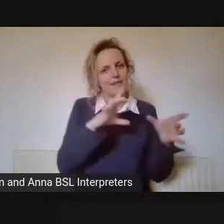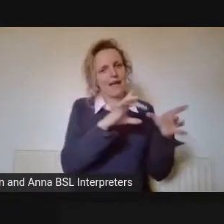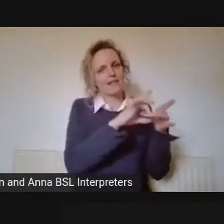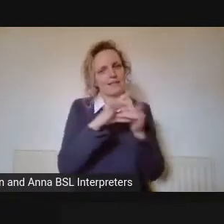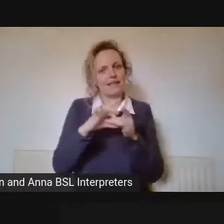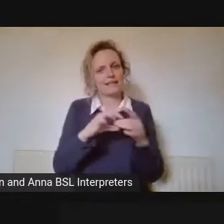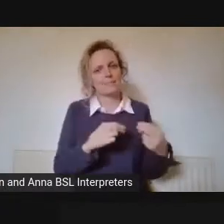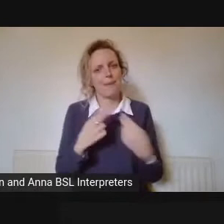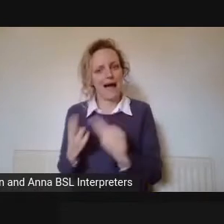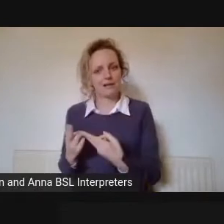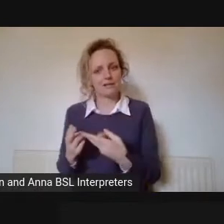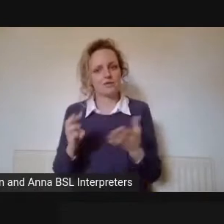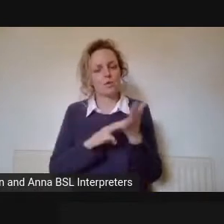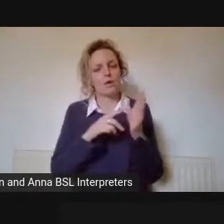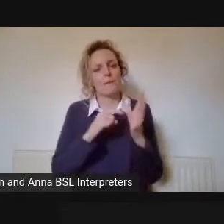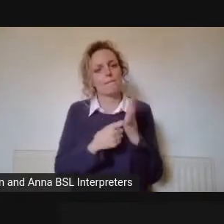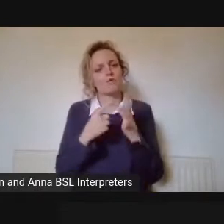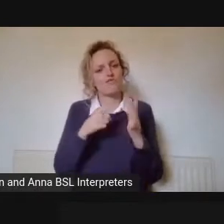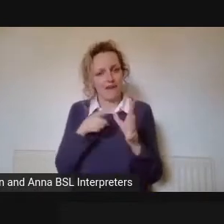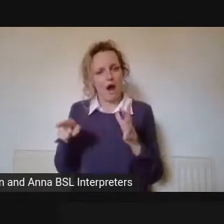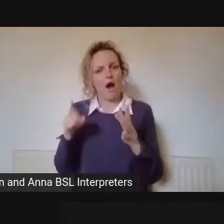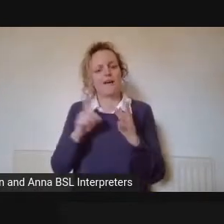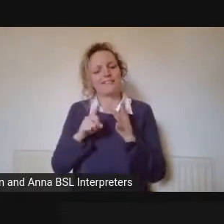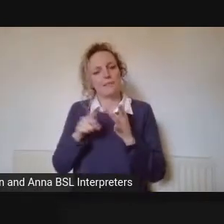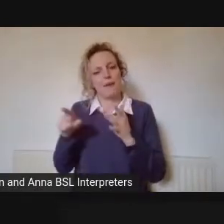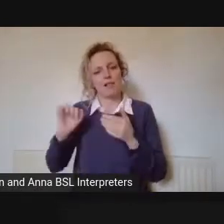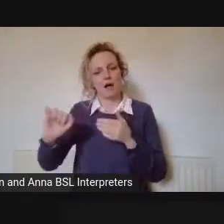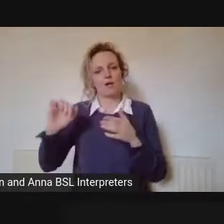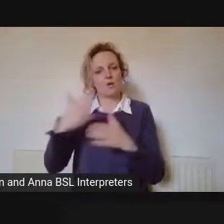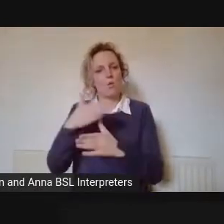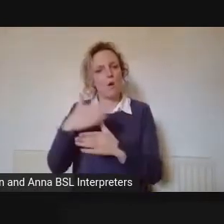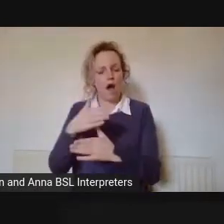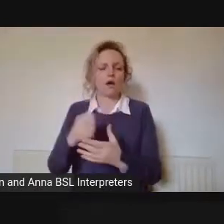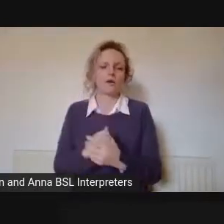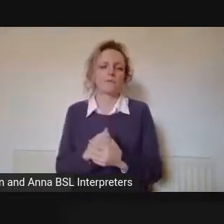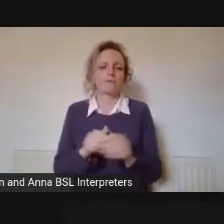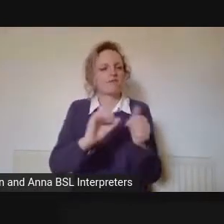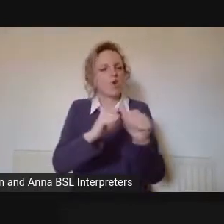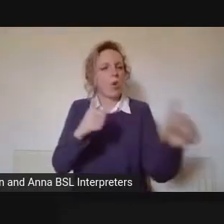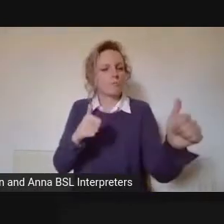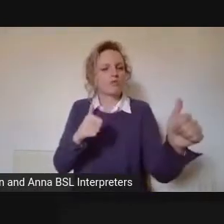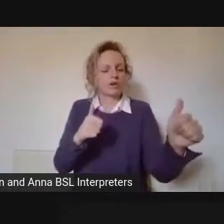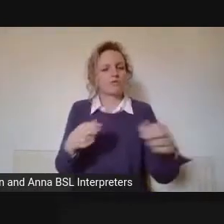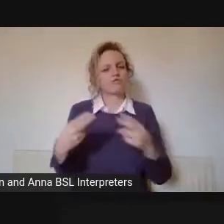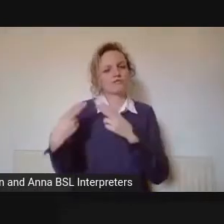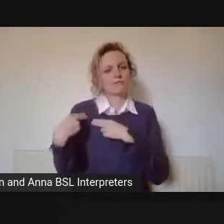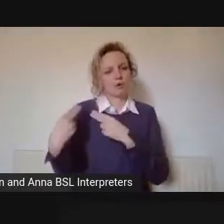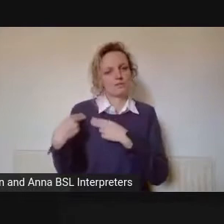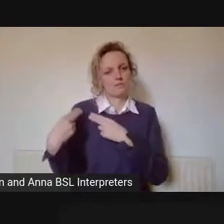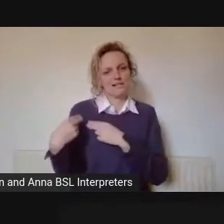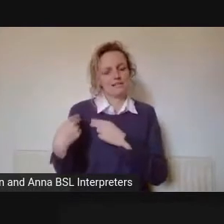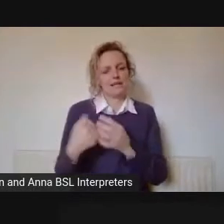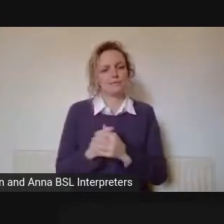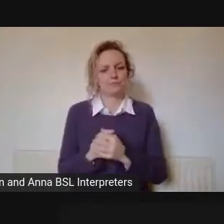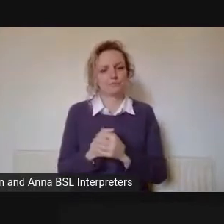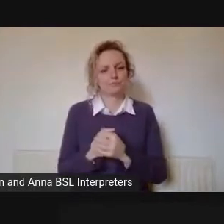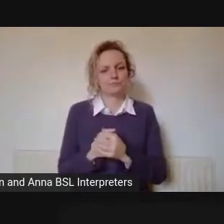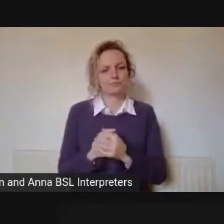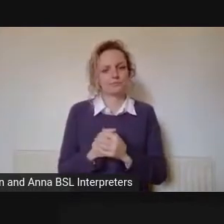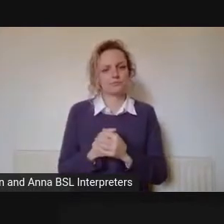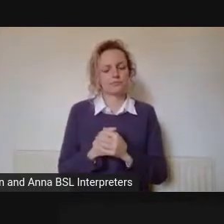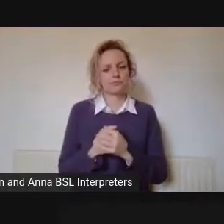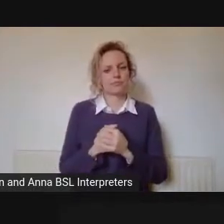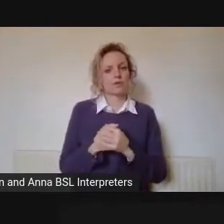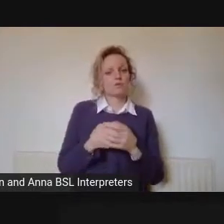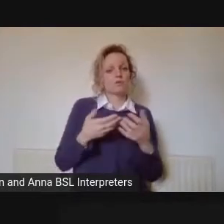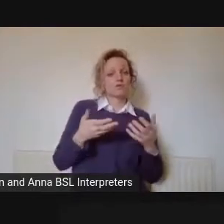corporate responsibility and, you know, the notion of data kind of for good. In terms of the work there that you're speaking to in terms of land